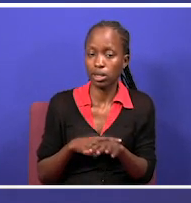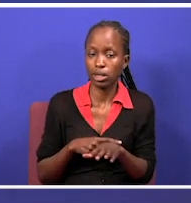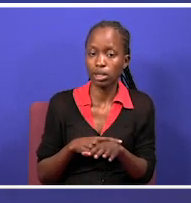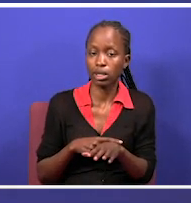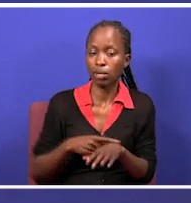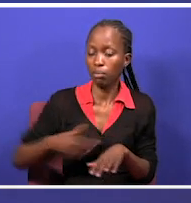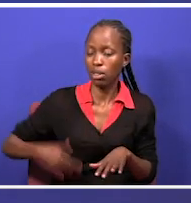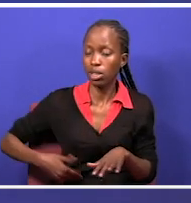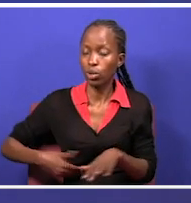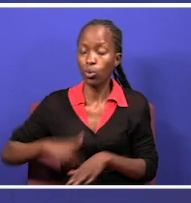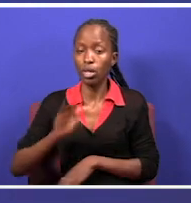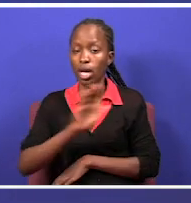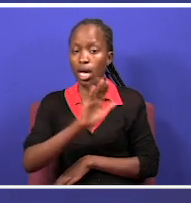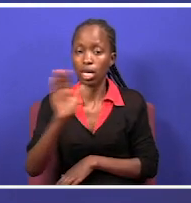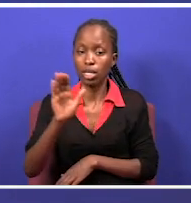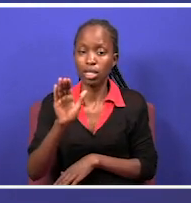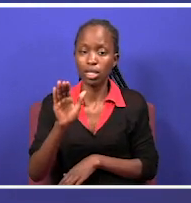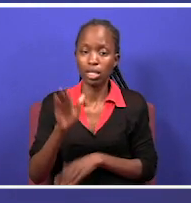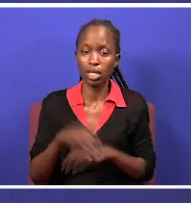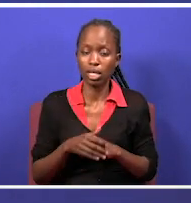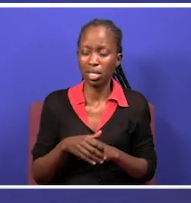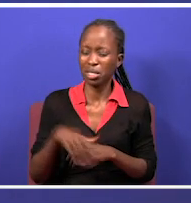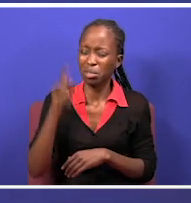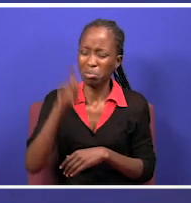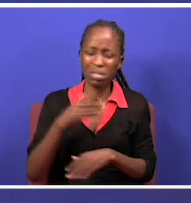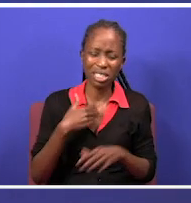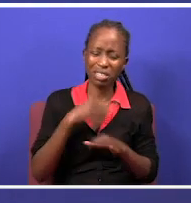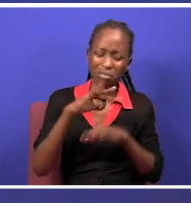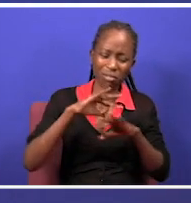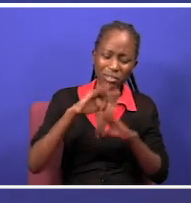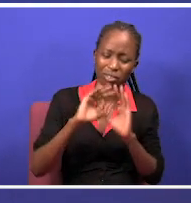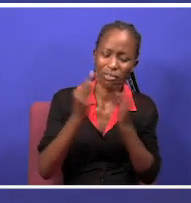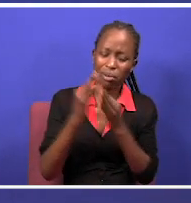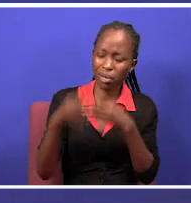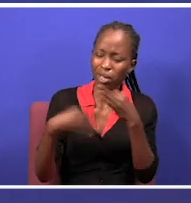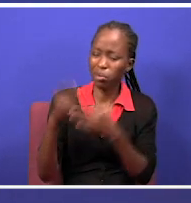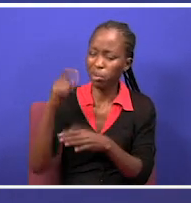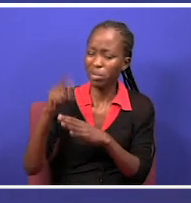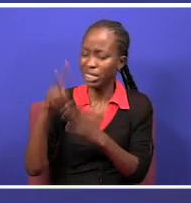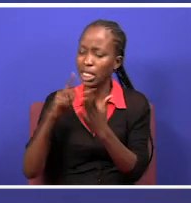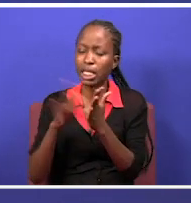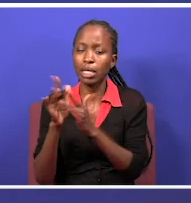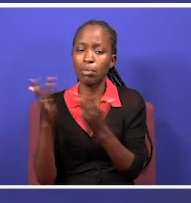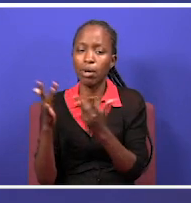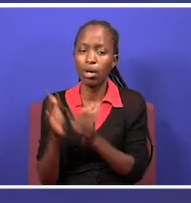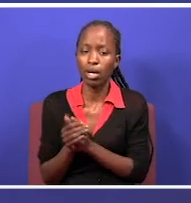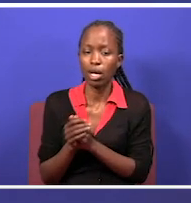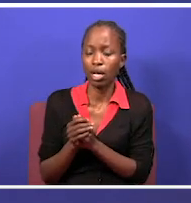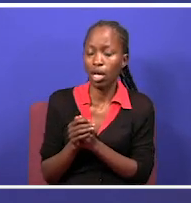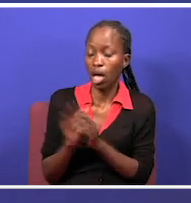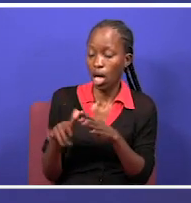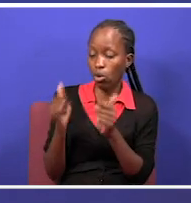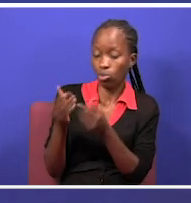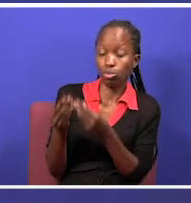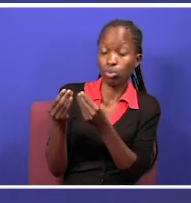asking you, do we have to go through this? Do we have to study the Bible? How do you handle resistance?